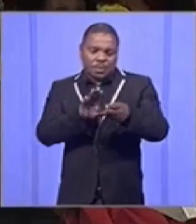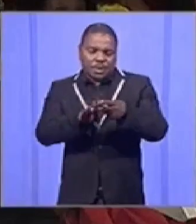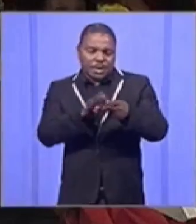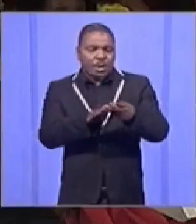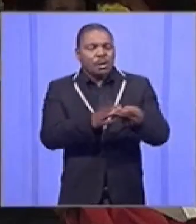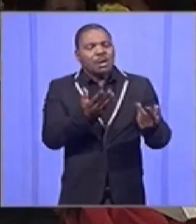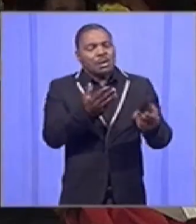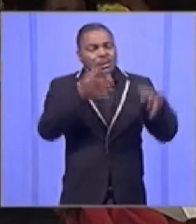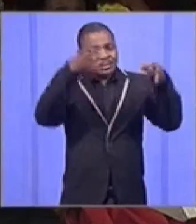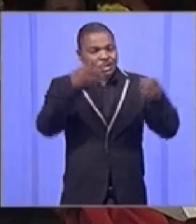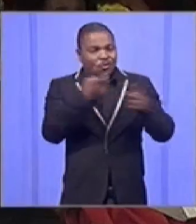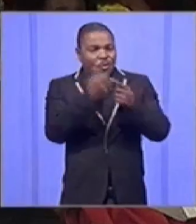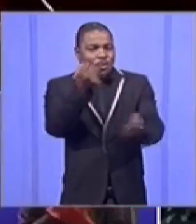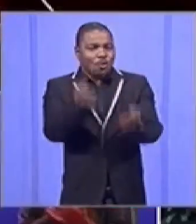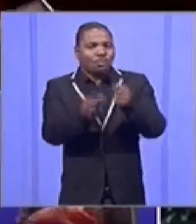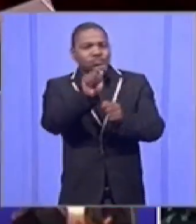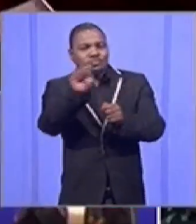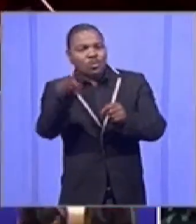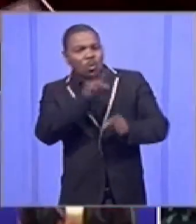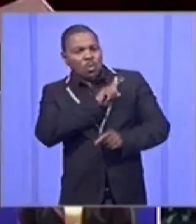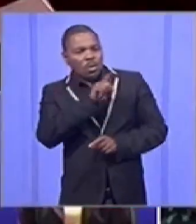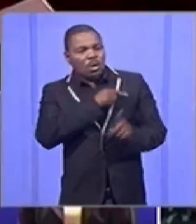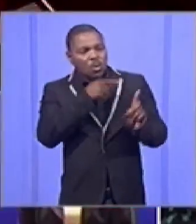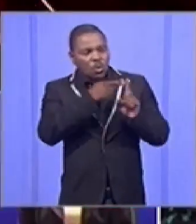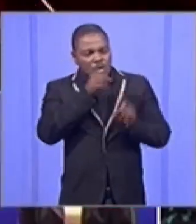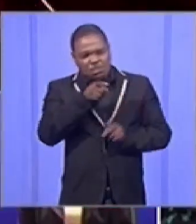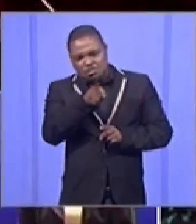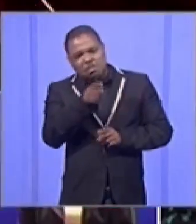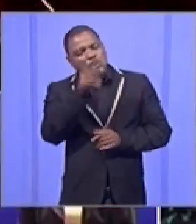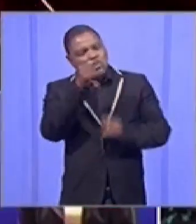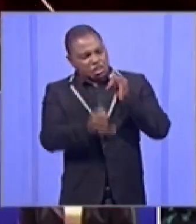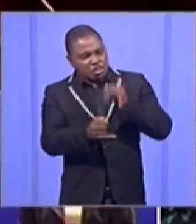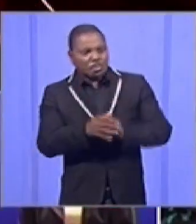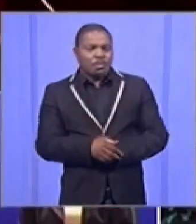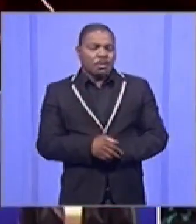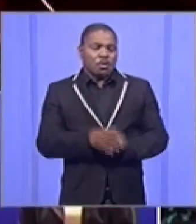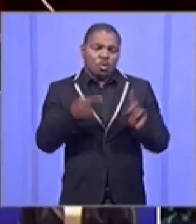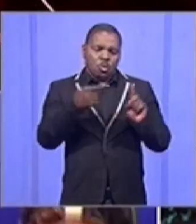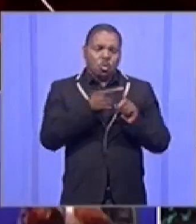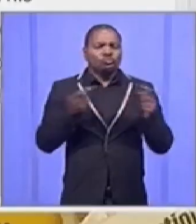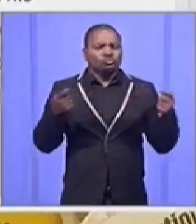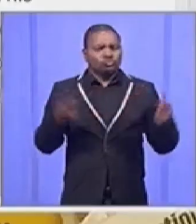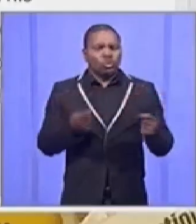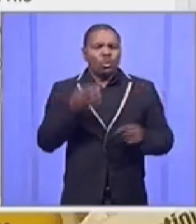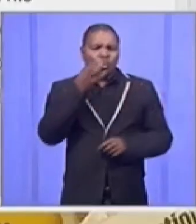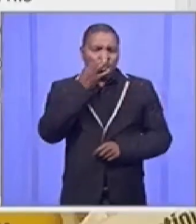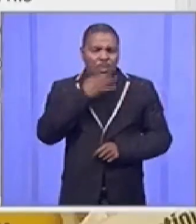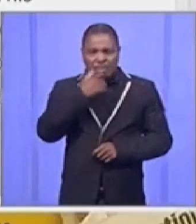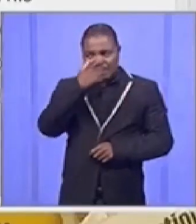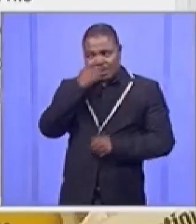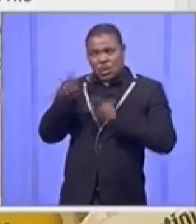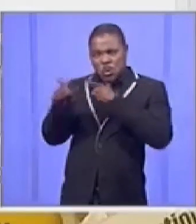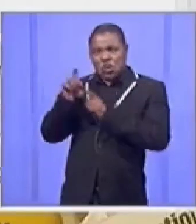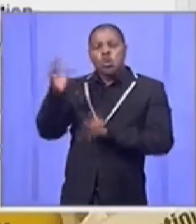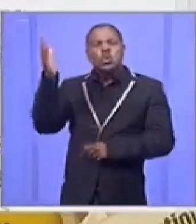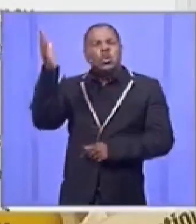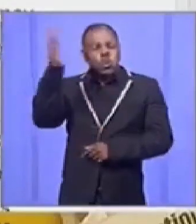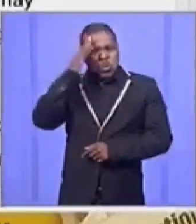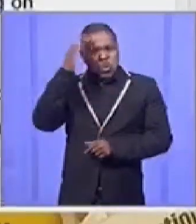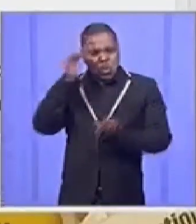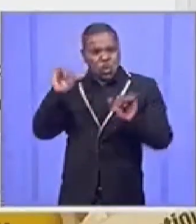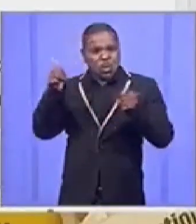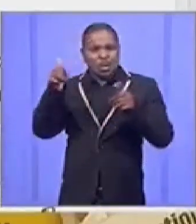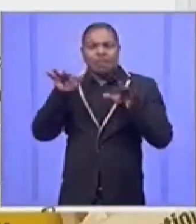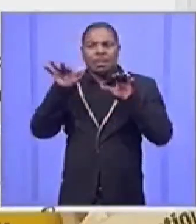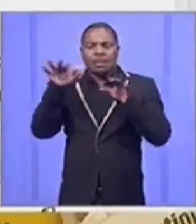dikgotlatshekelo tse di farologaneng mo a ileng a tshwaya dingwe tsa tsona diphoso. O ne gape a ema ka la gore Ramaphosa o ne a itse batlamedi ba